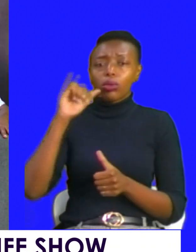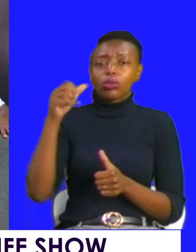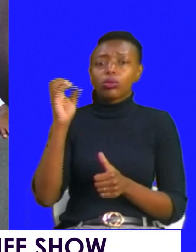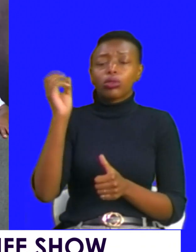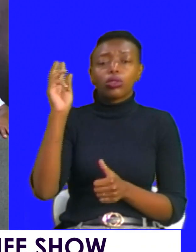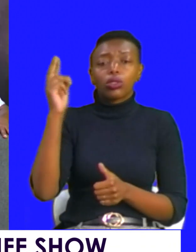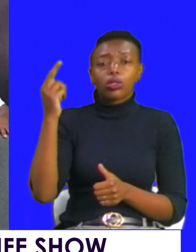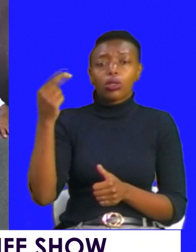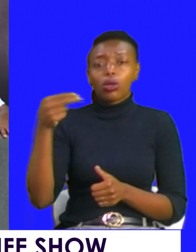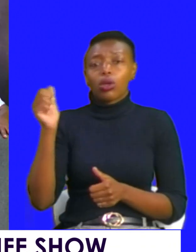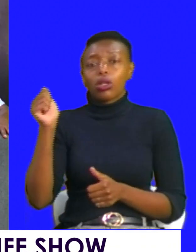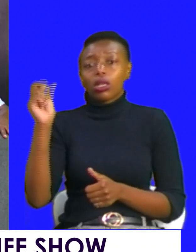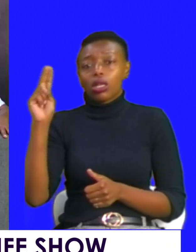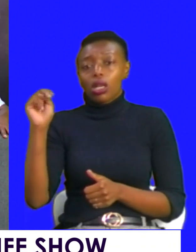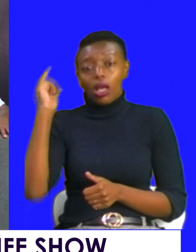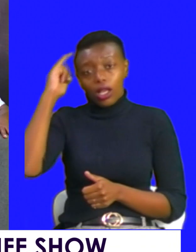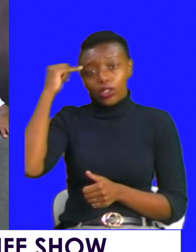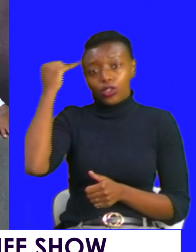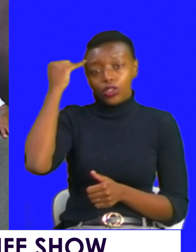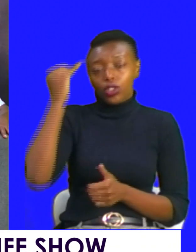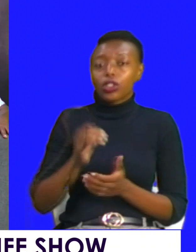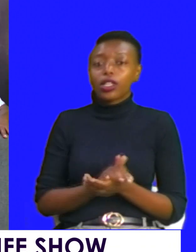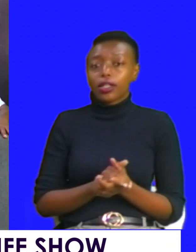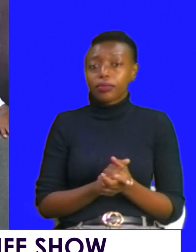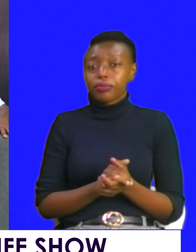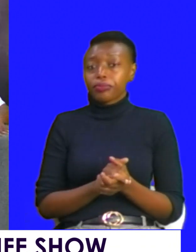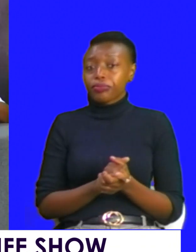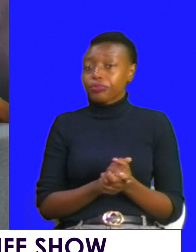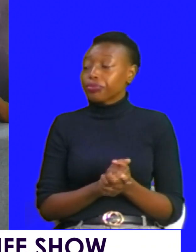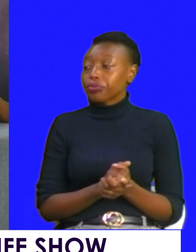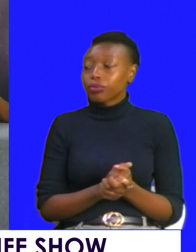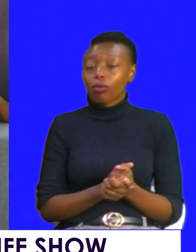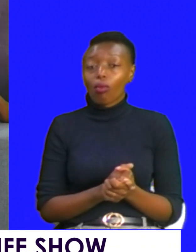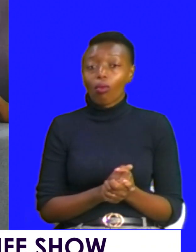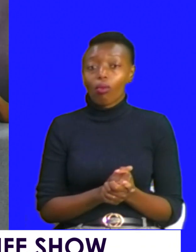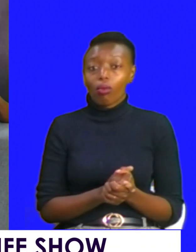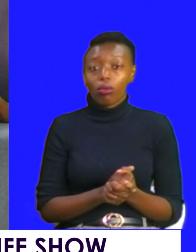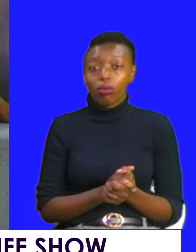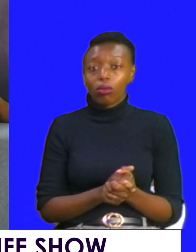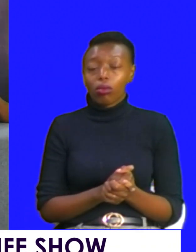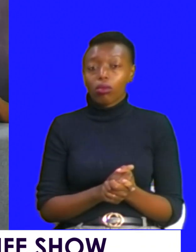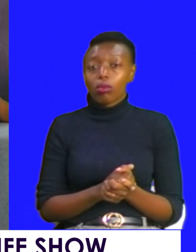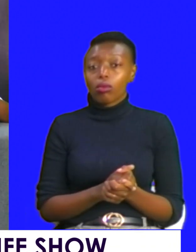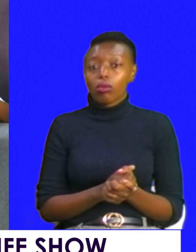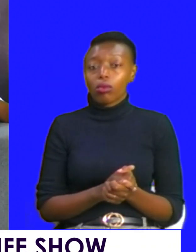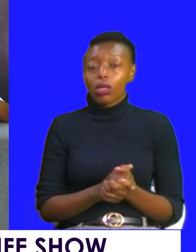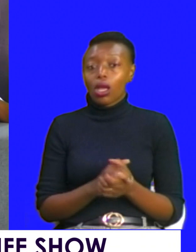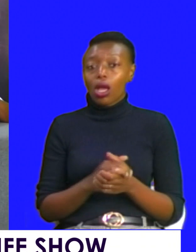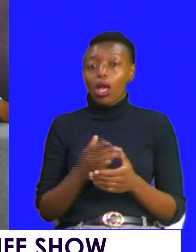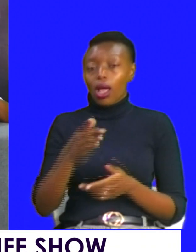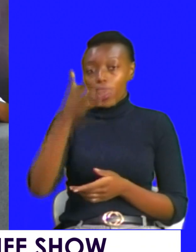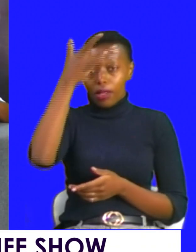So they'll be able to say something about you. Okay. Without thinking much about it, because there is an image that